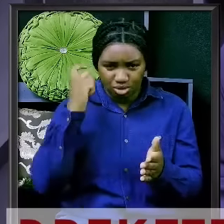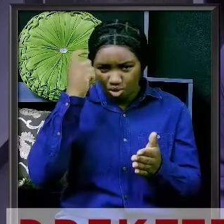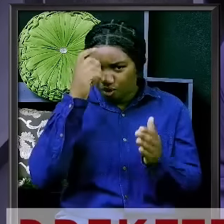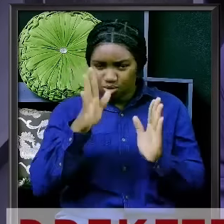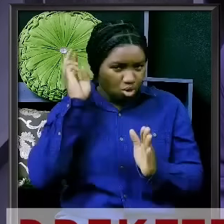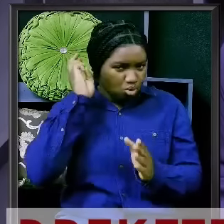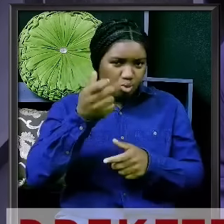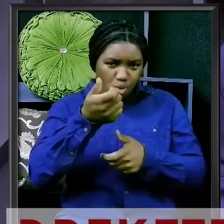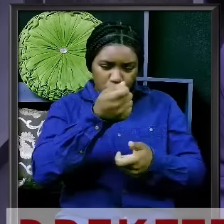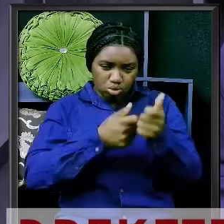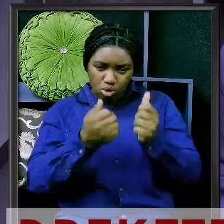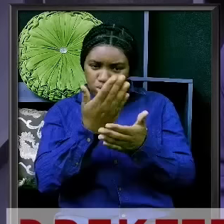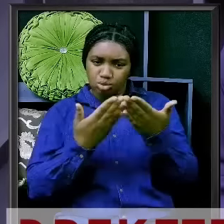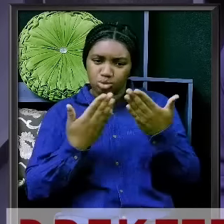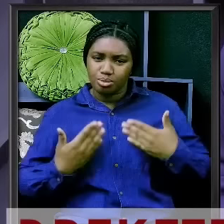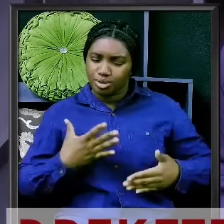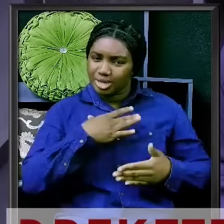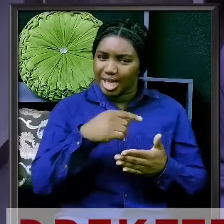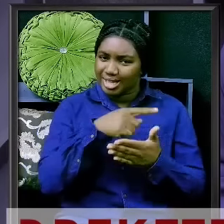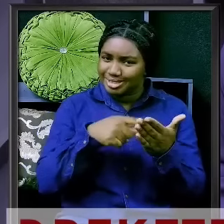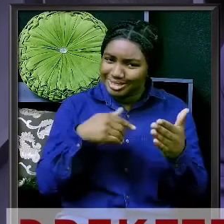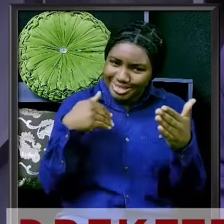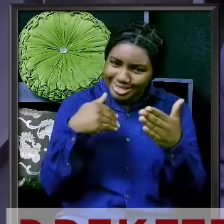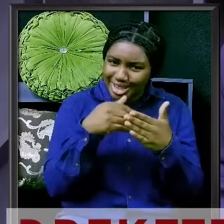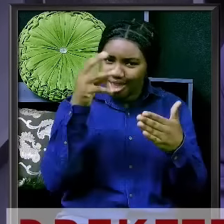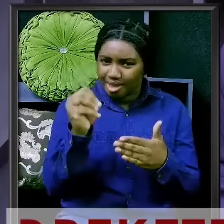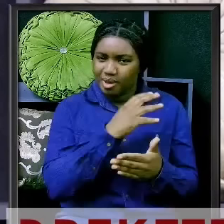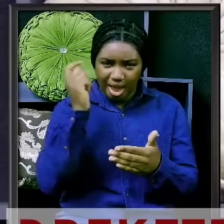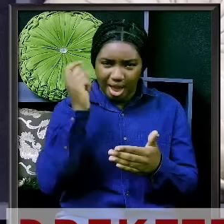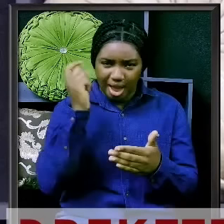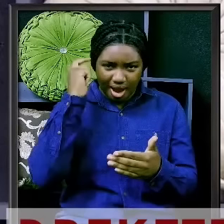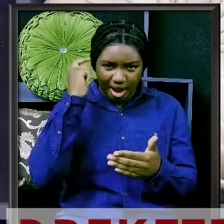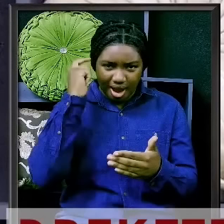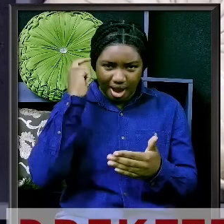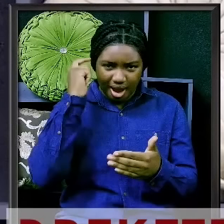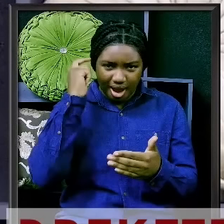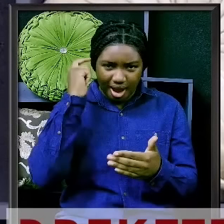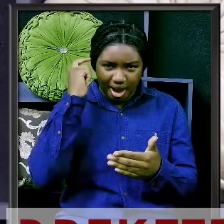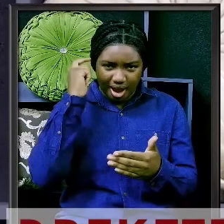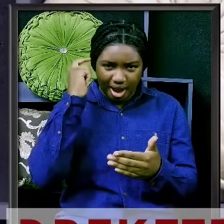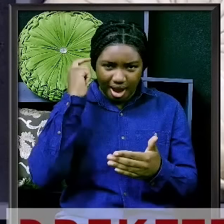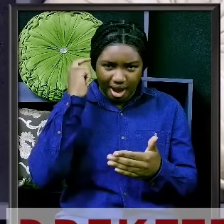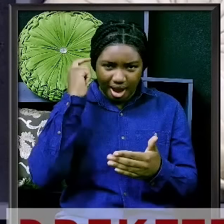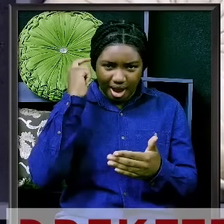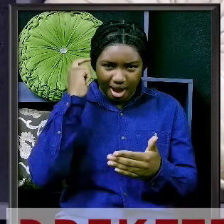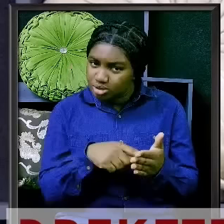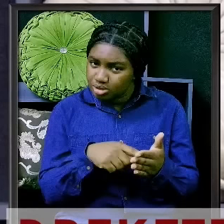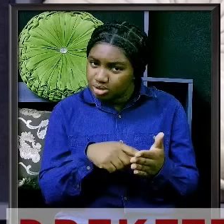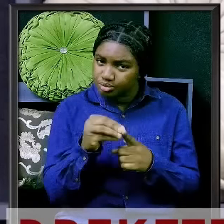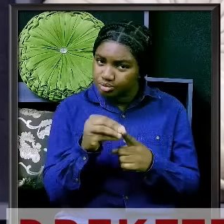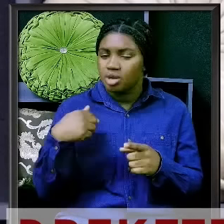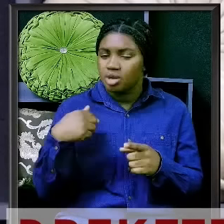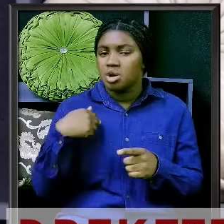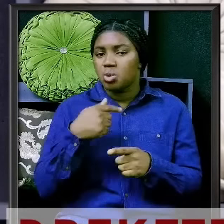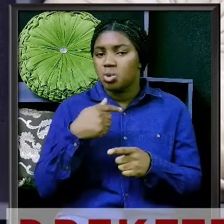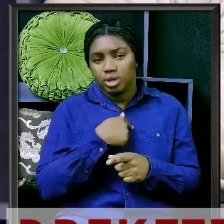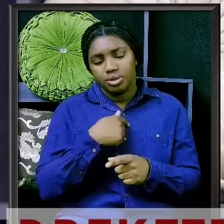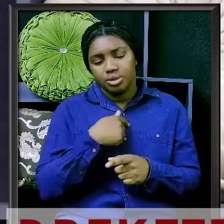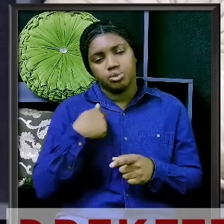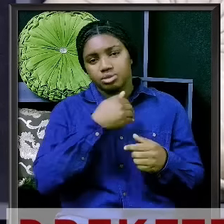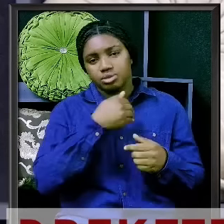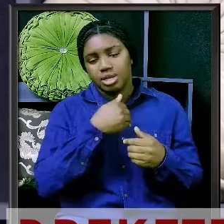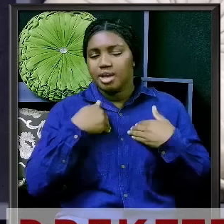body, and governor self know they do like that, or people where they work with them. But we never conclude. Our